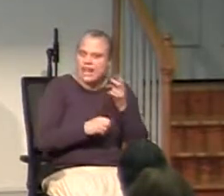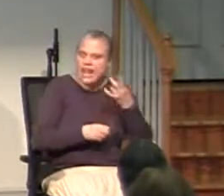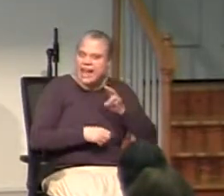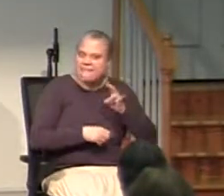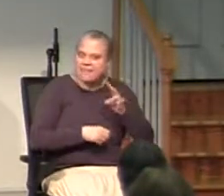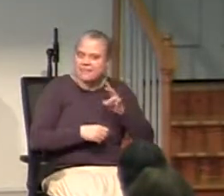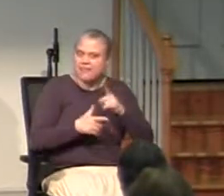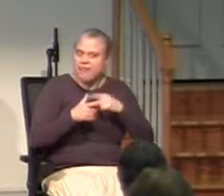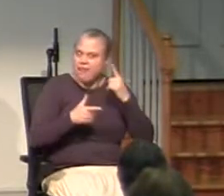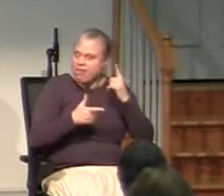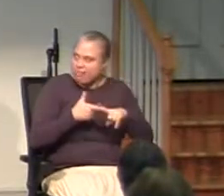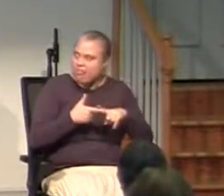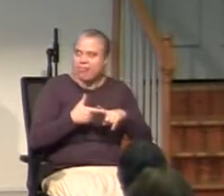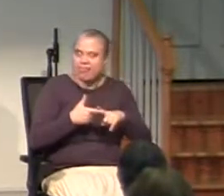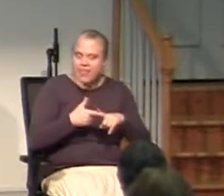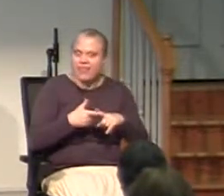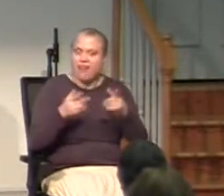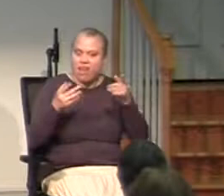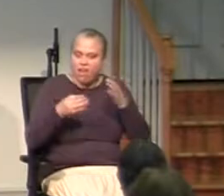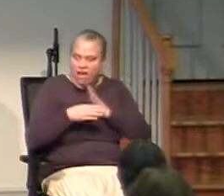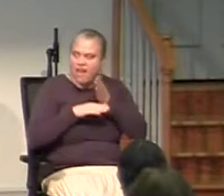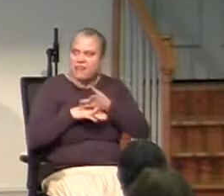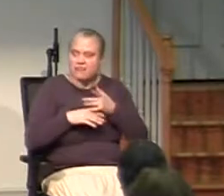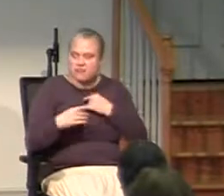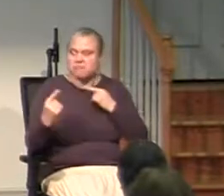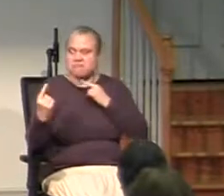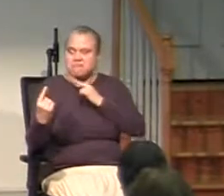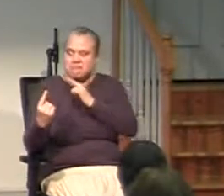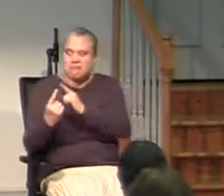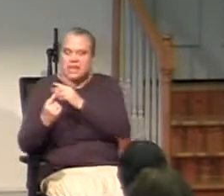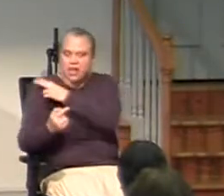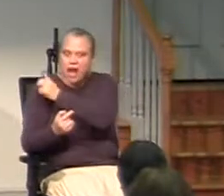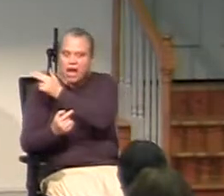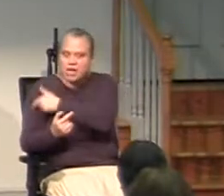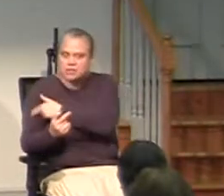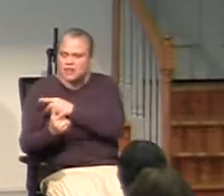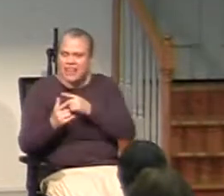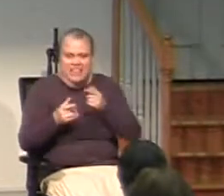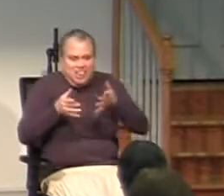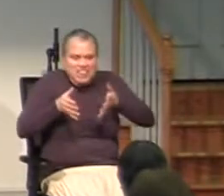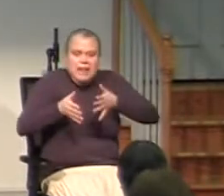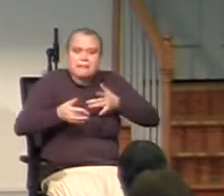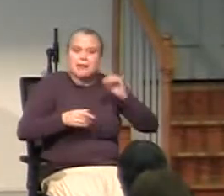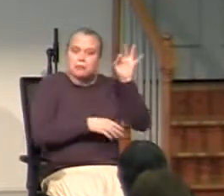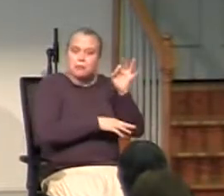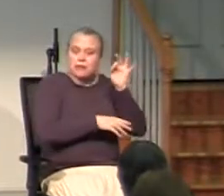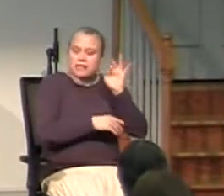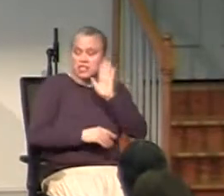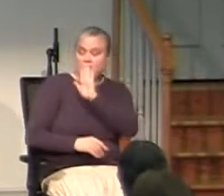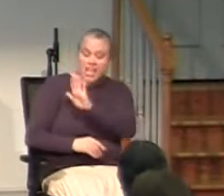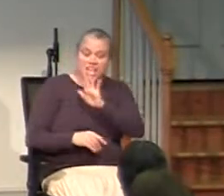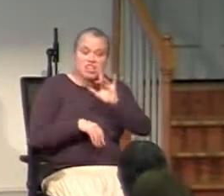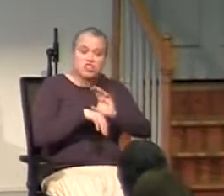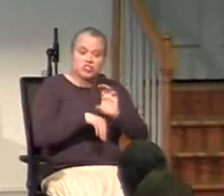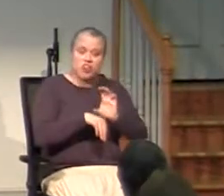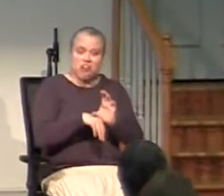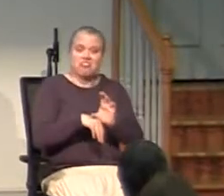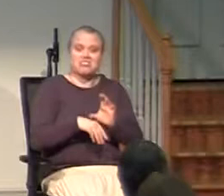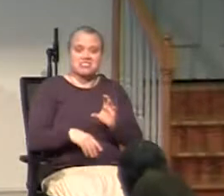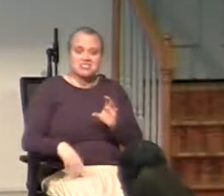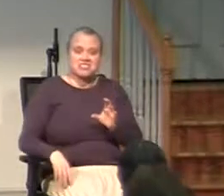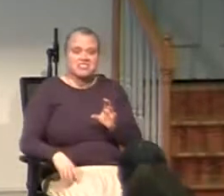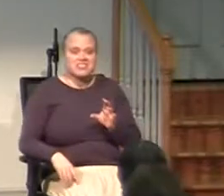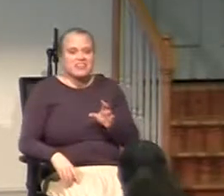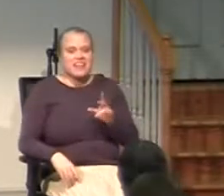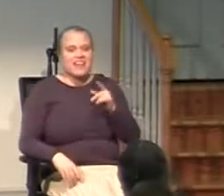heart. So that this man trusted me with his congregation twice. And then when I